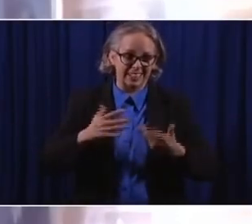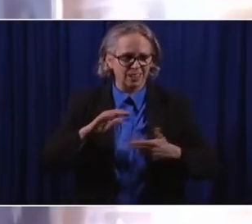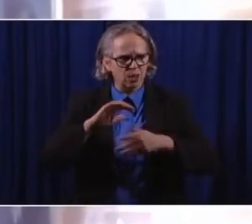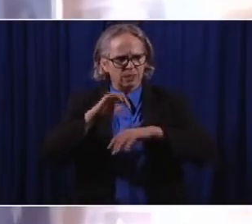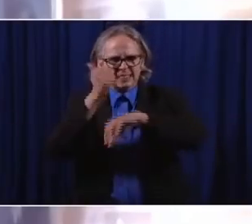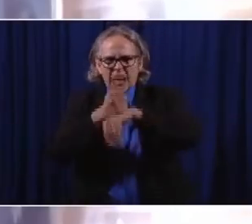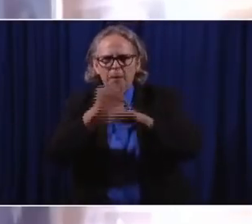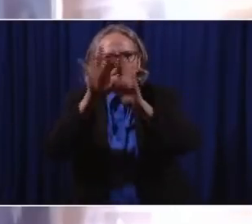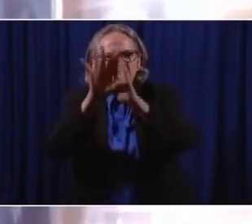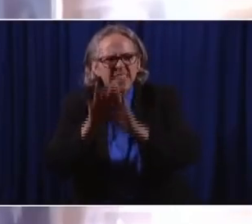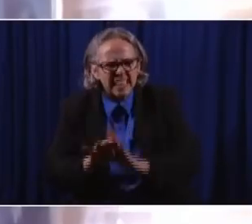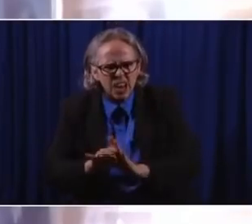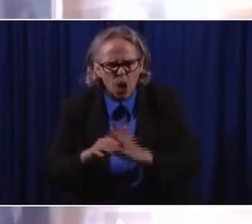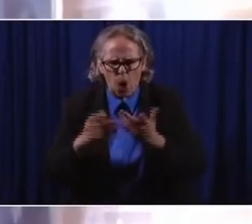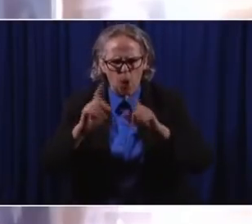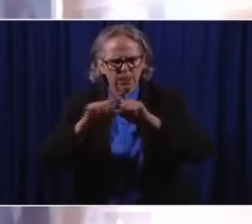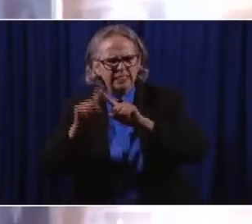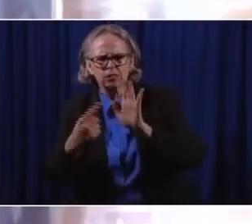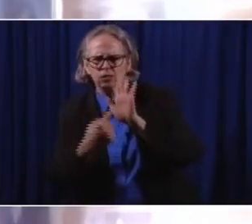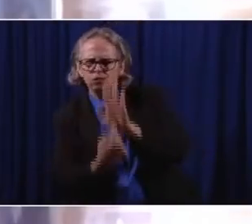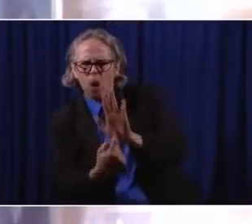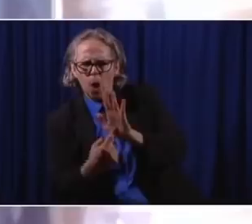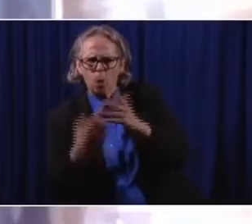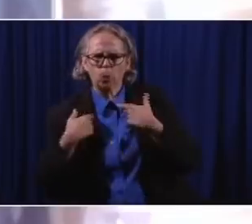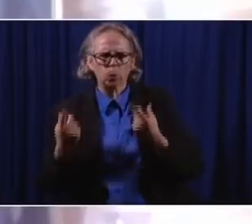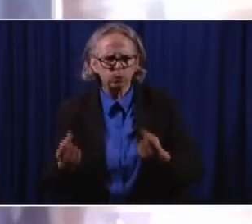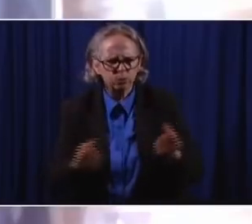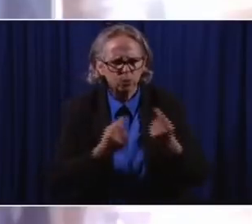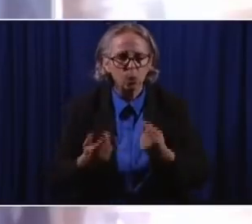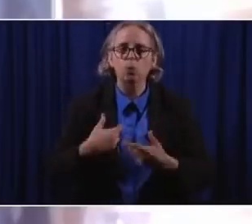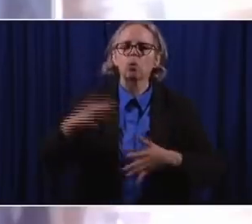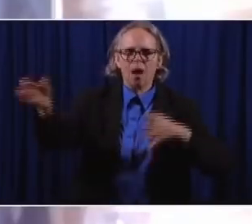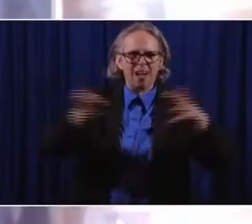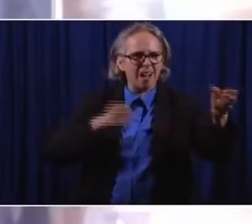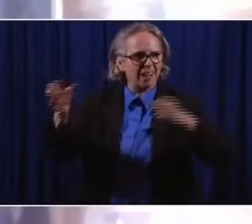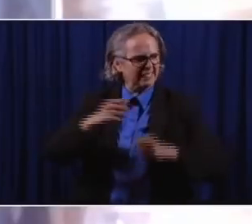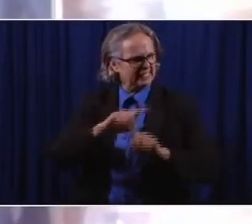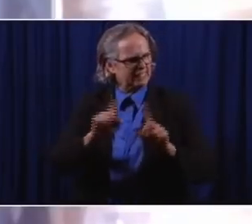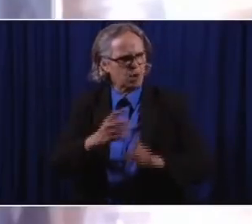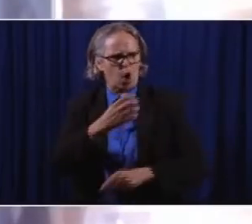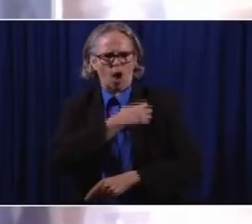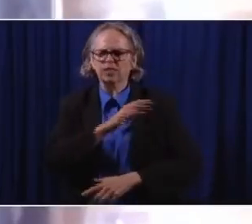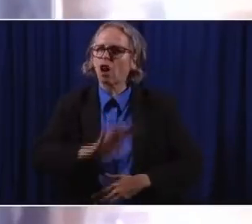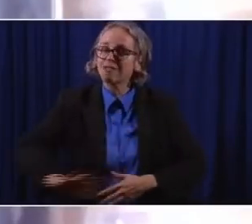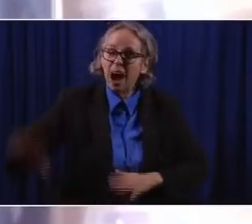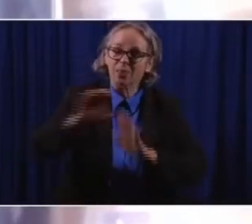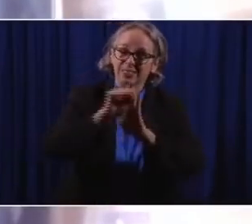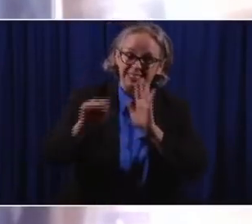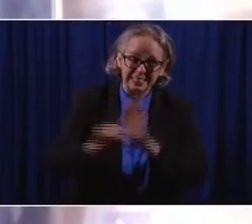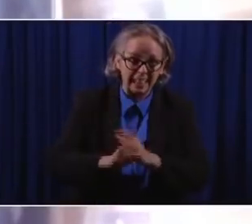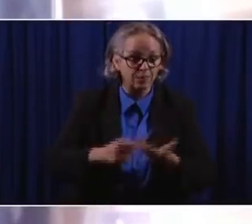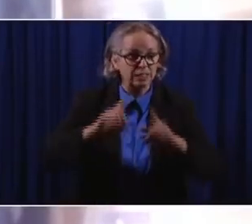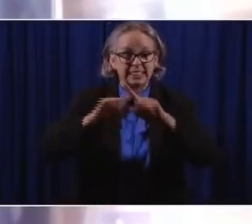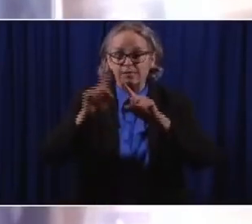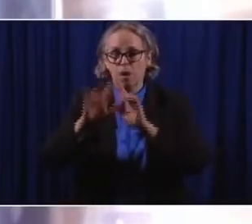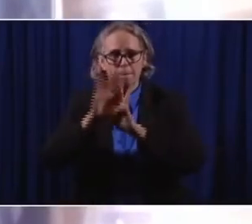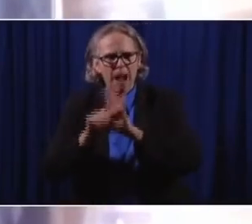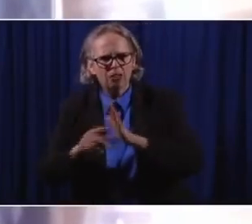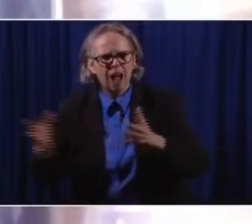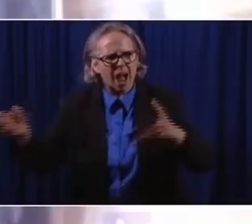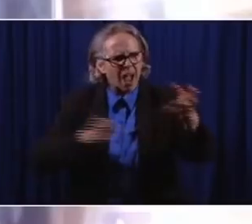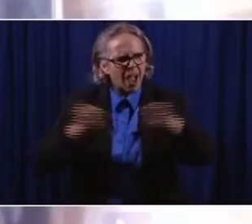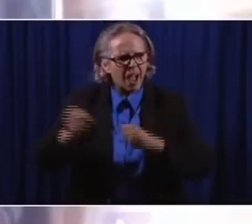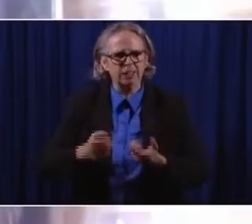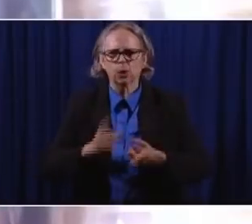website. And we're going to interview officers from around the state, from very different backgrounds, about their journey into law enforcement,